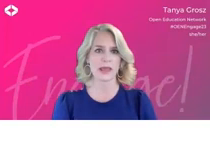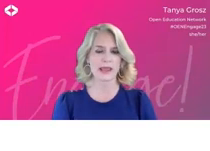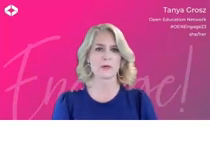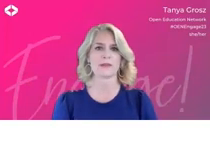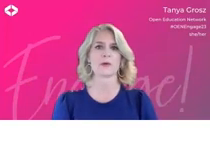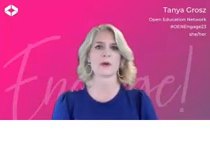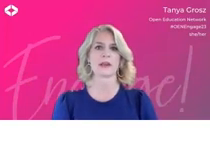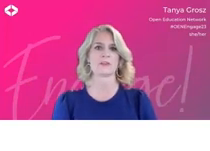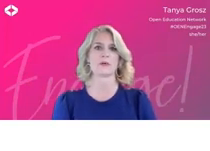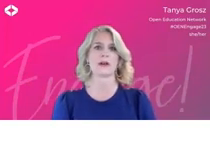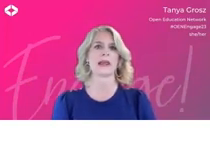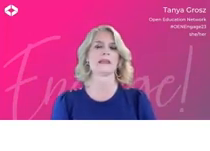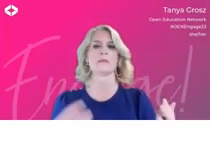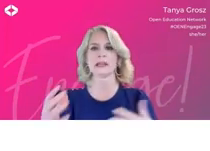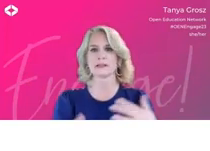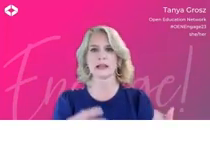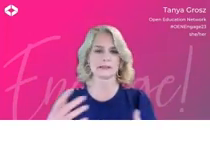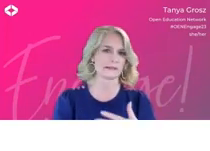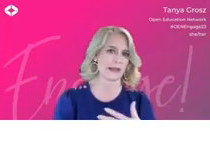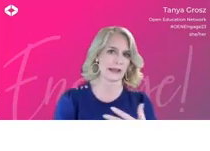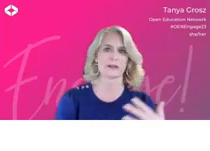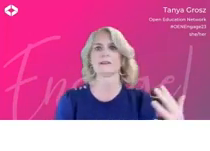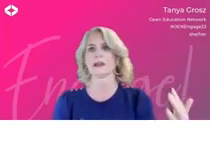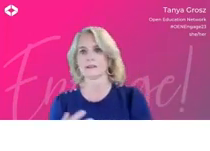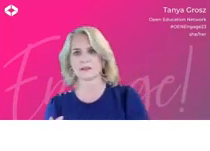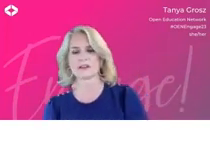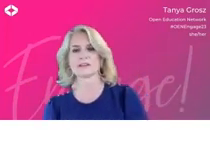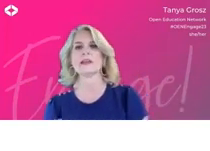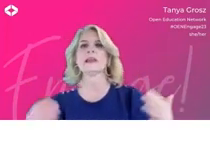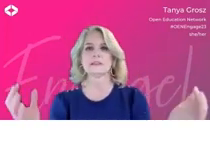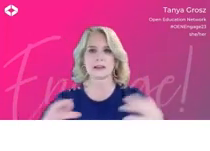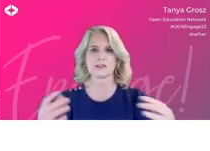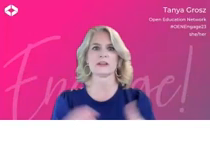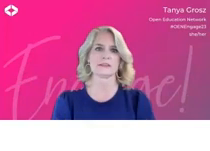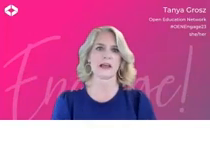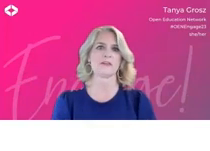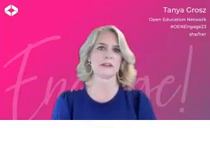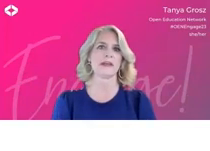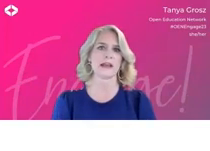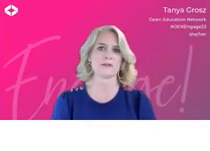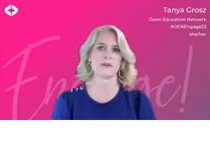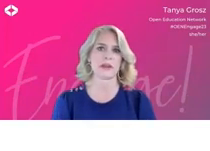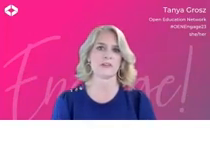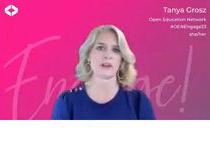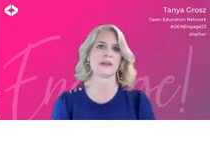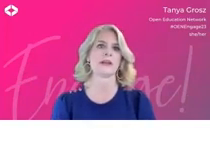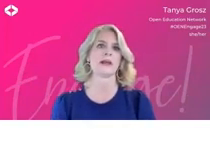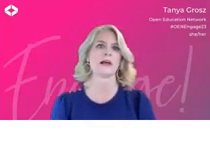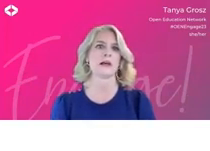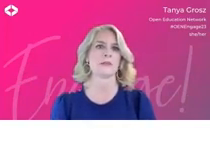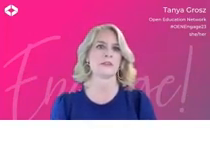right away what they were working toward, and then many of the lessons and the handouts and the activities intentionally scaffolded that